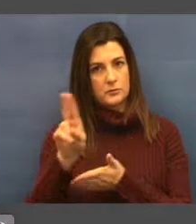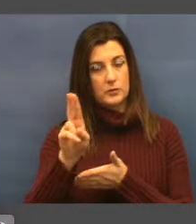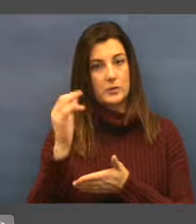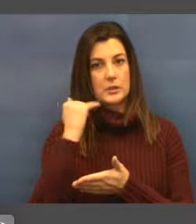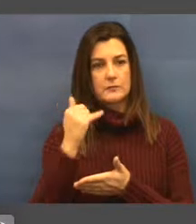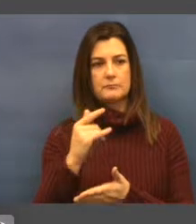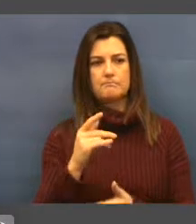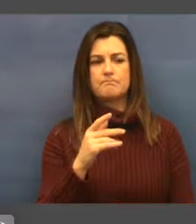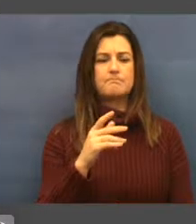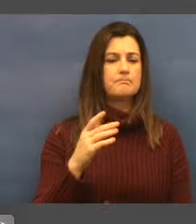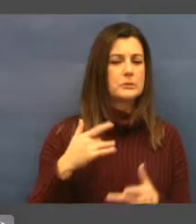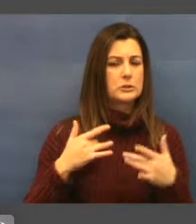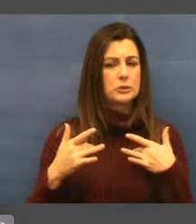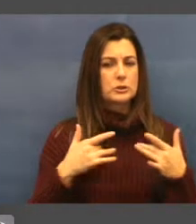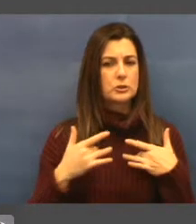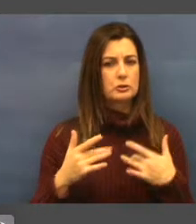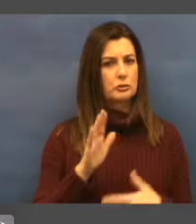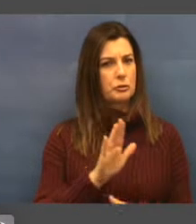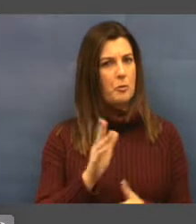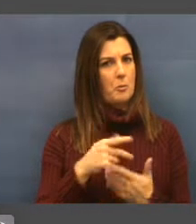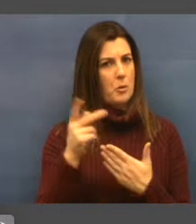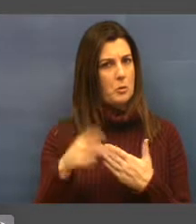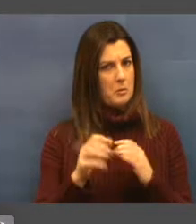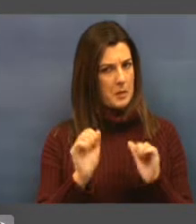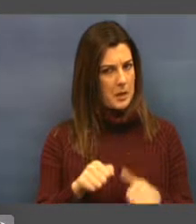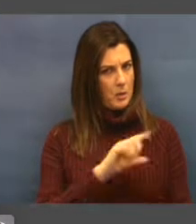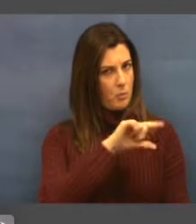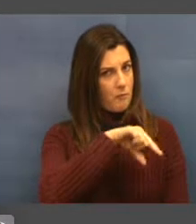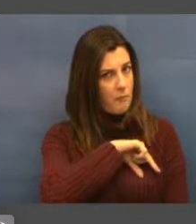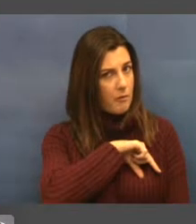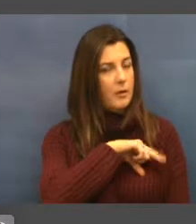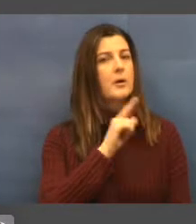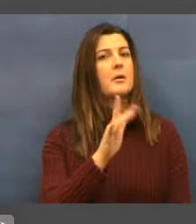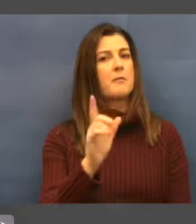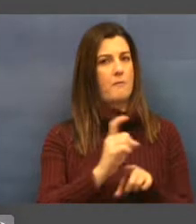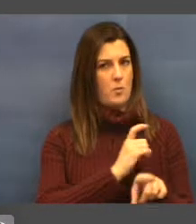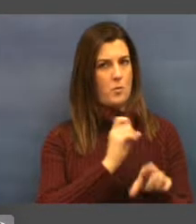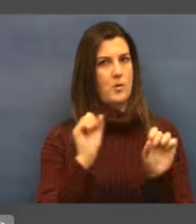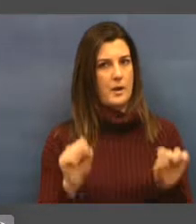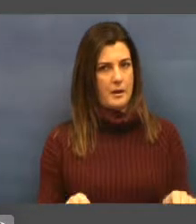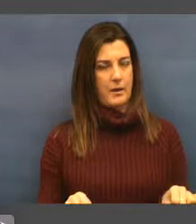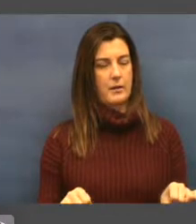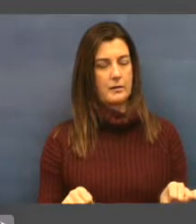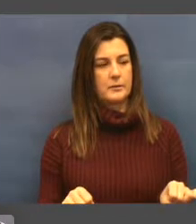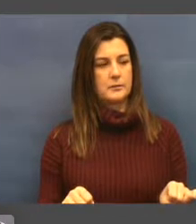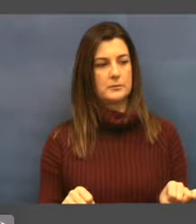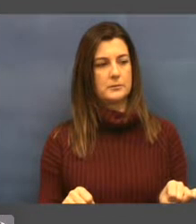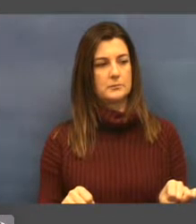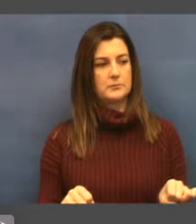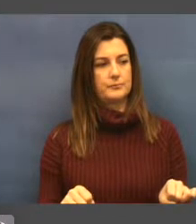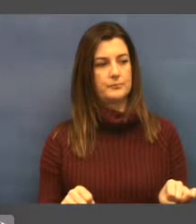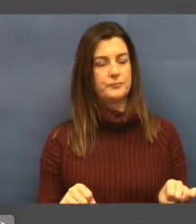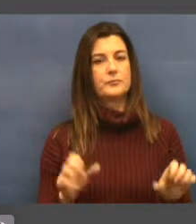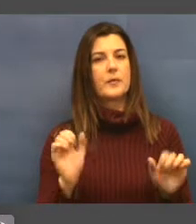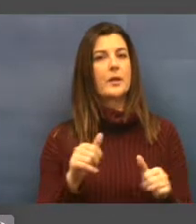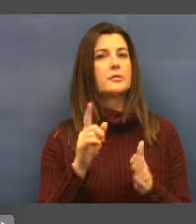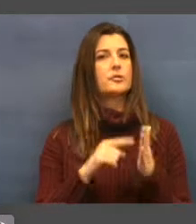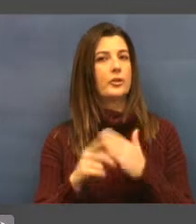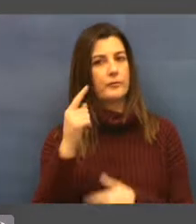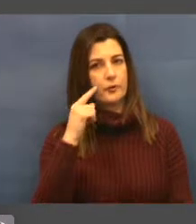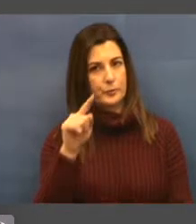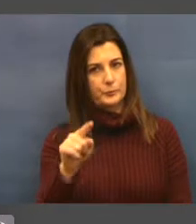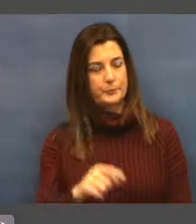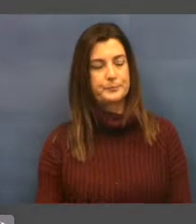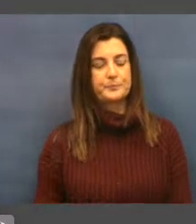eligibility of your program, please don't hesitate to give us a call at the Financial Aid Office and we can check that out for